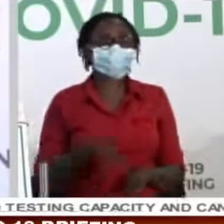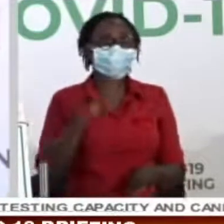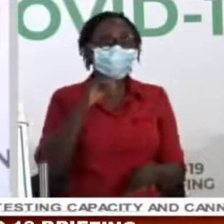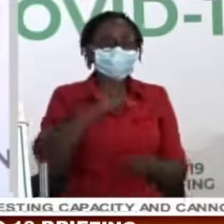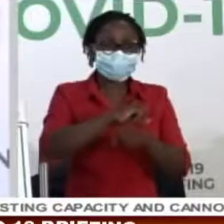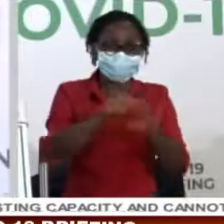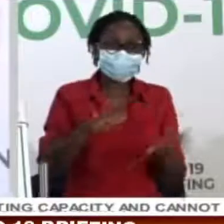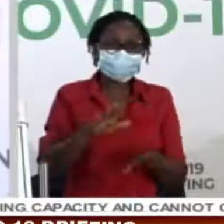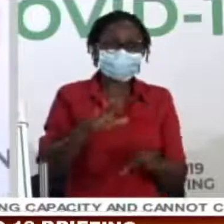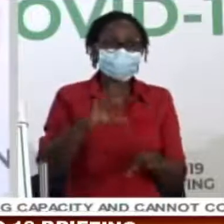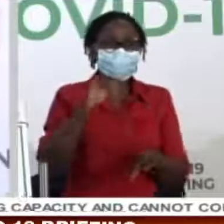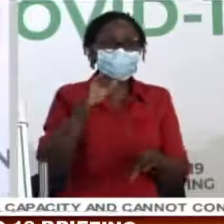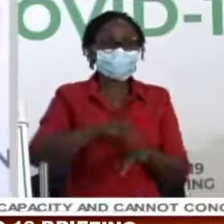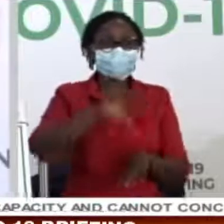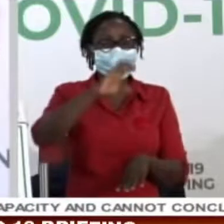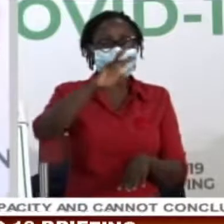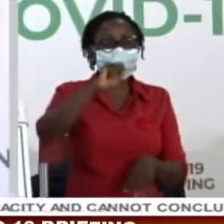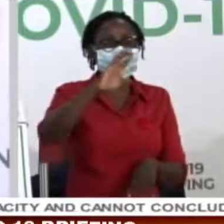covid19.ncdc.gov.ng.